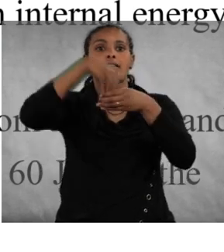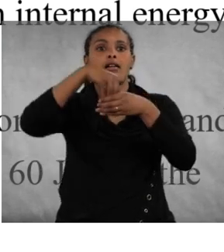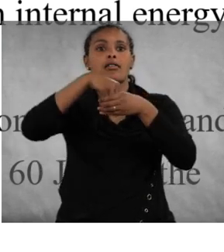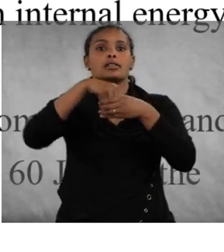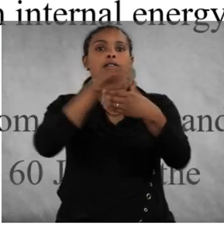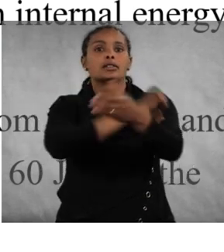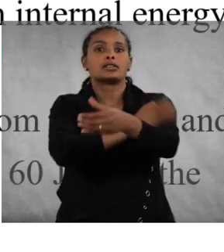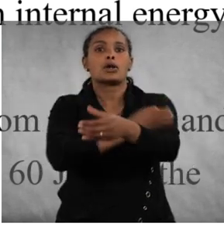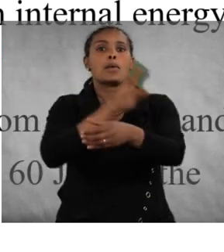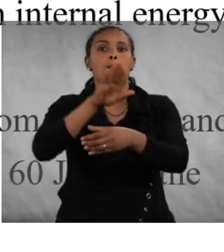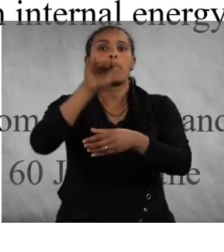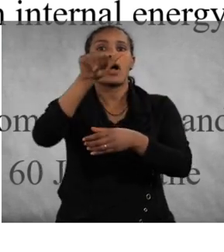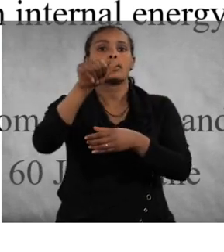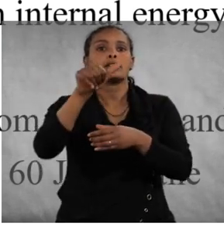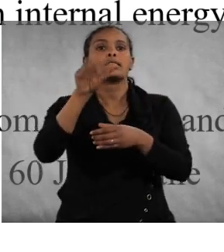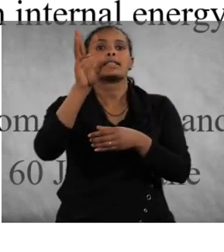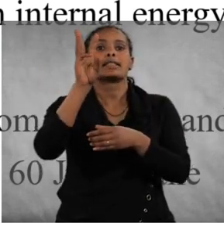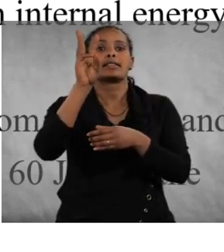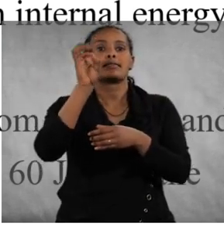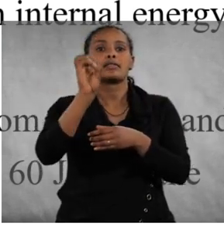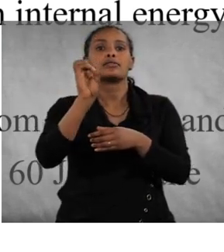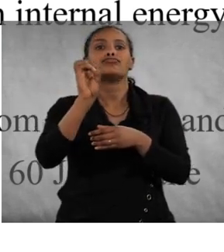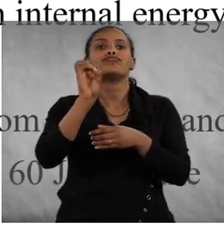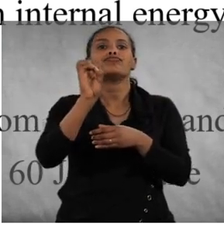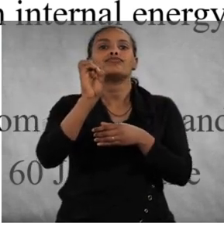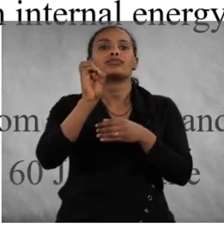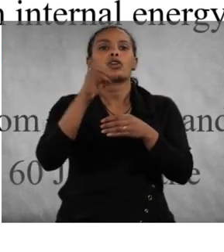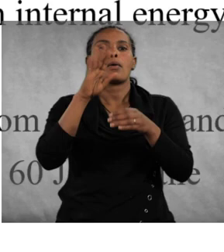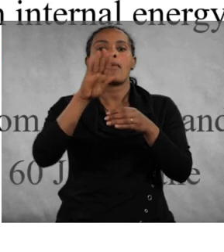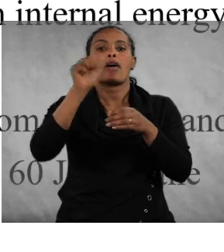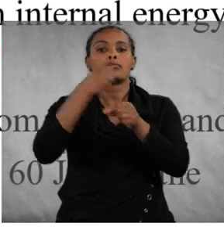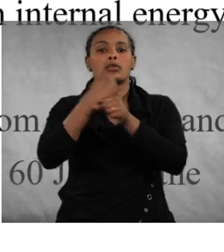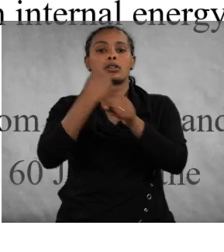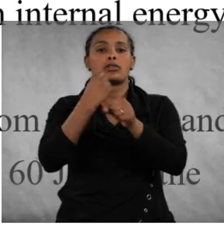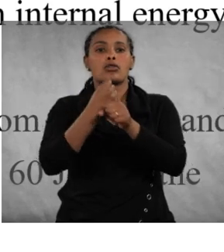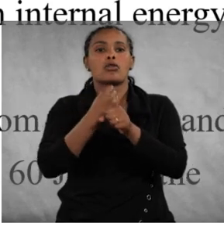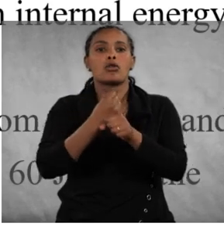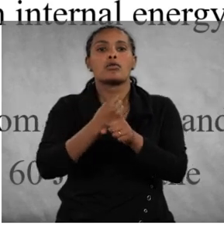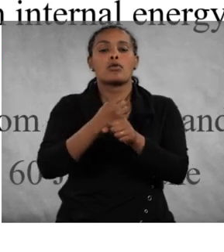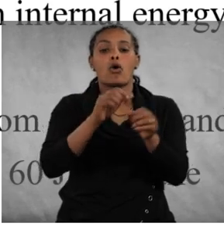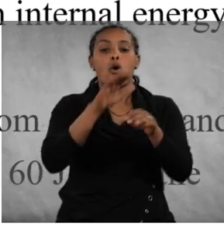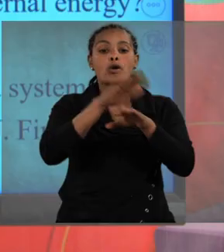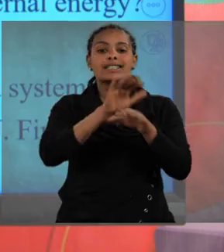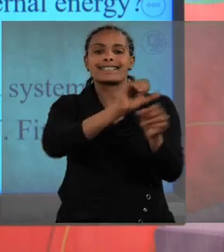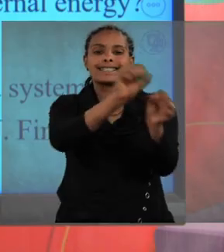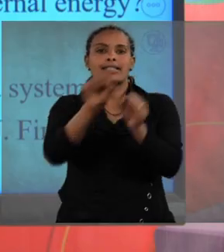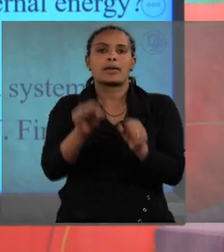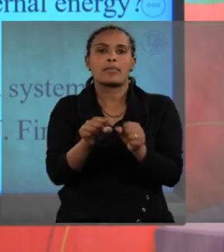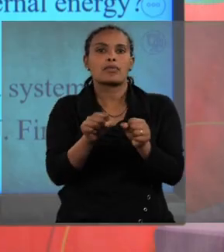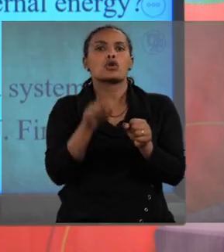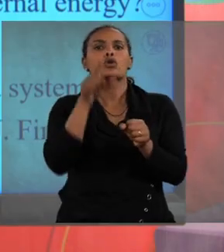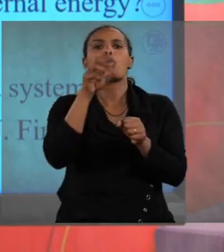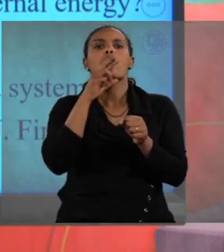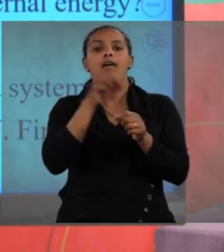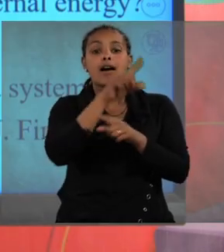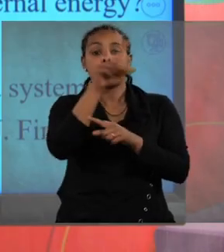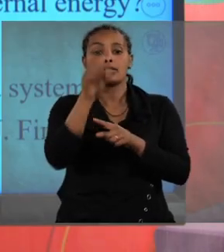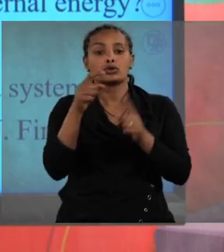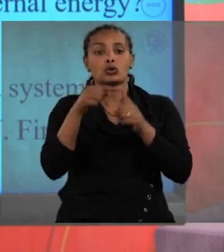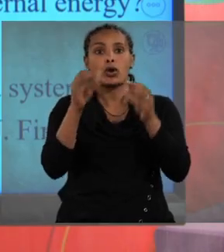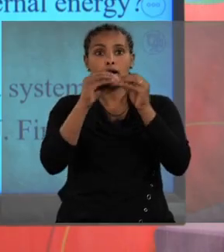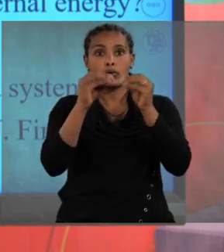decreases by 60 joule. Find work done by or on the system. You are asked